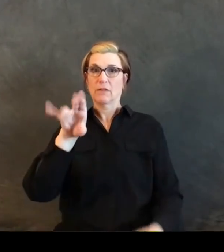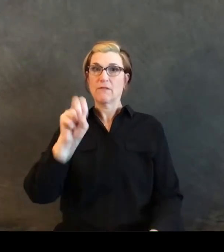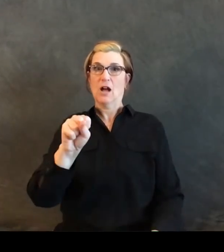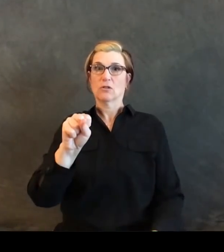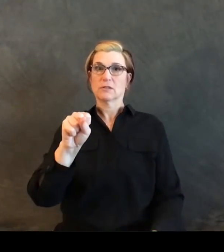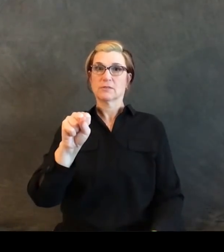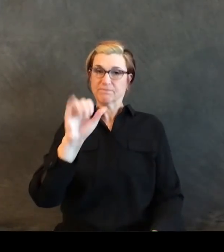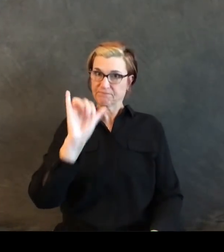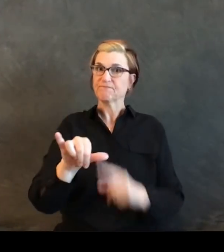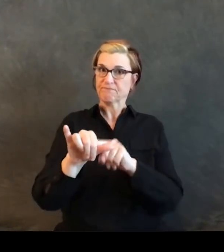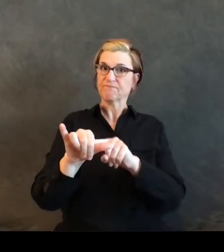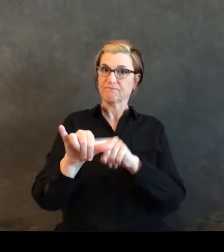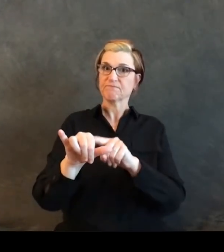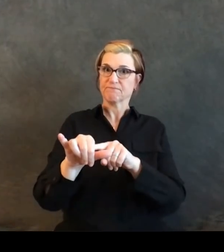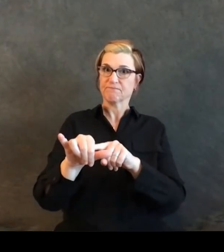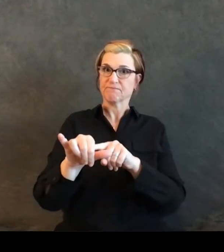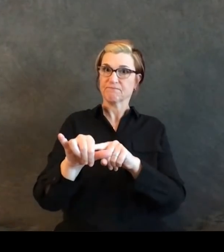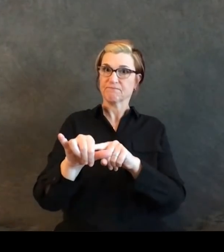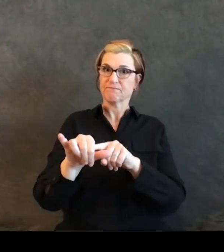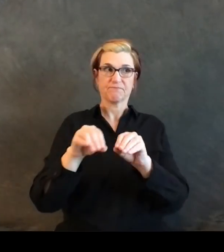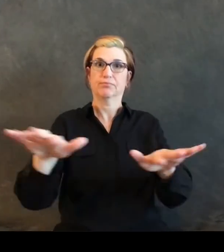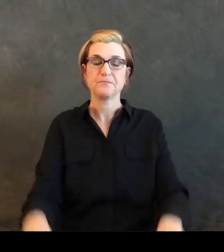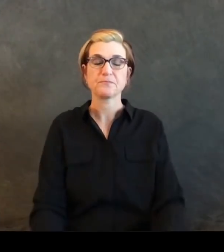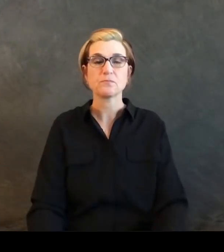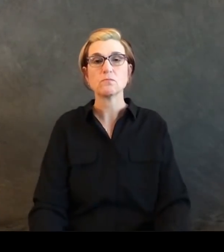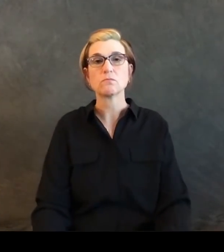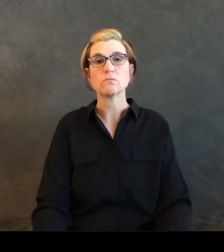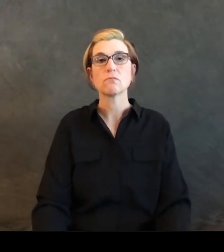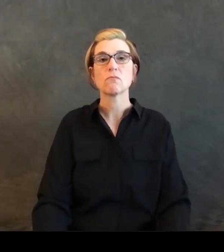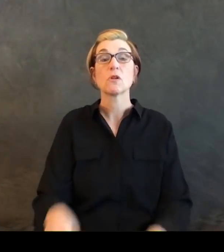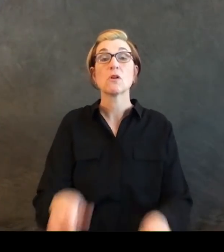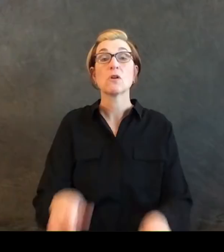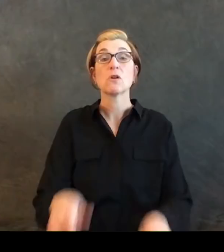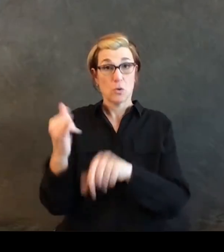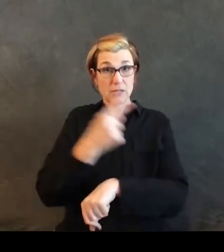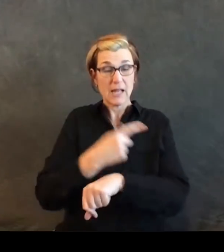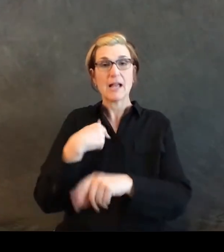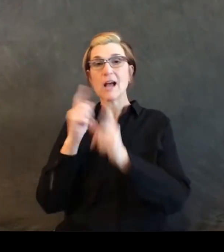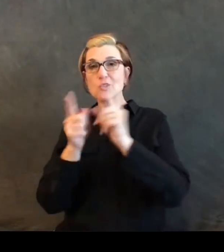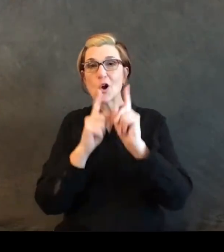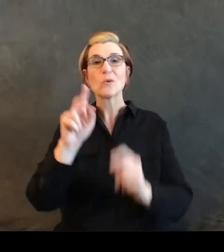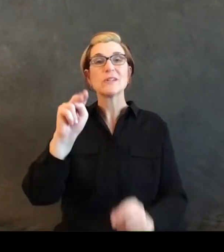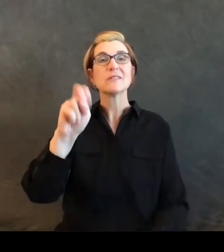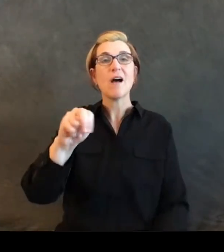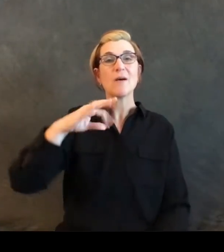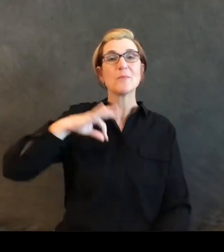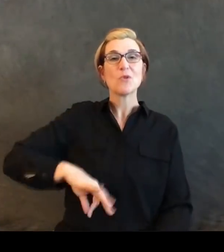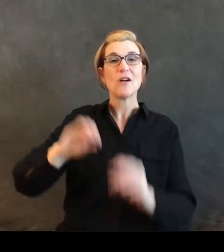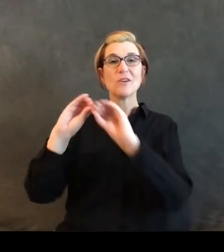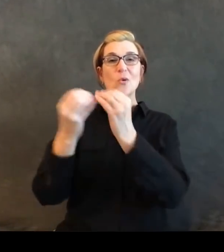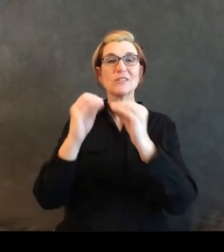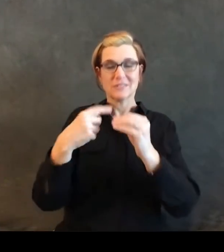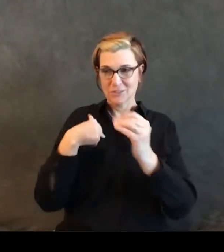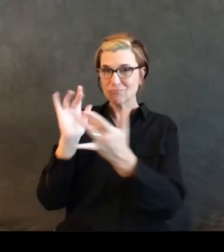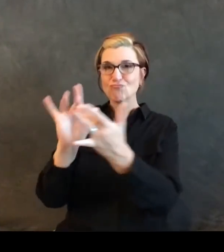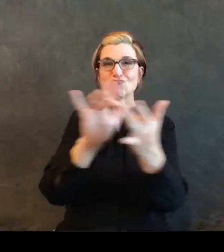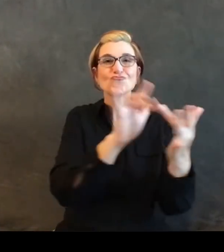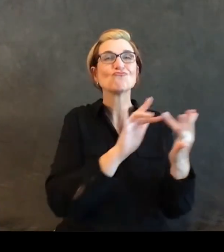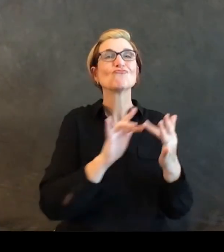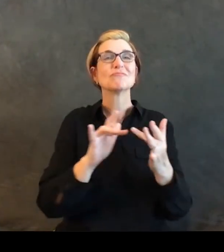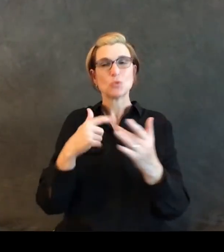today, I spoke to the leaders of many of America's amazing nonprofit organizations. I thank them for their unwavering